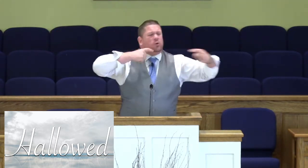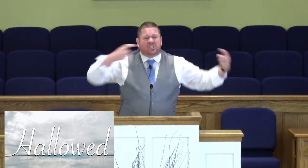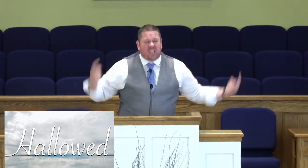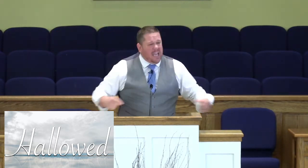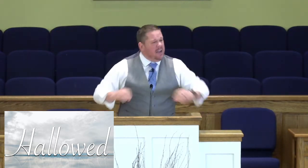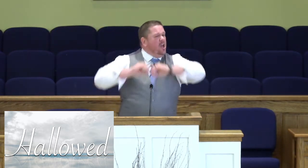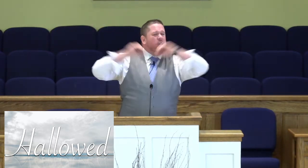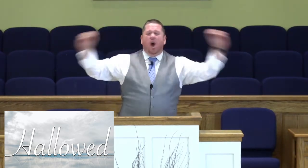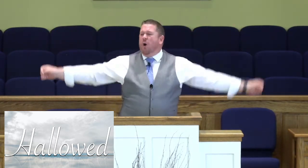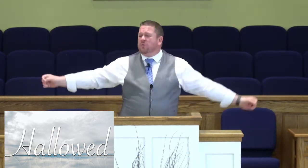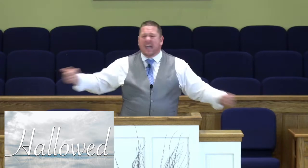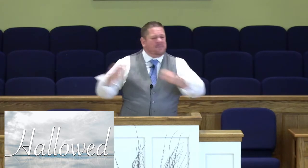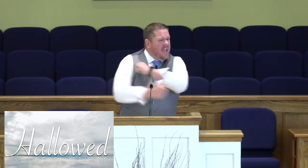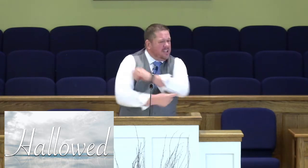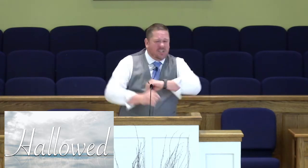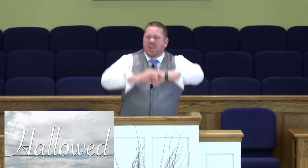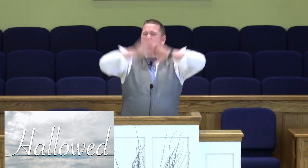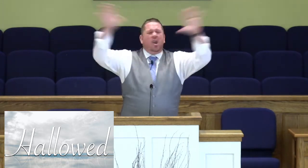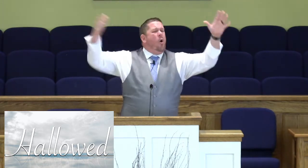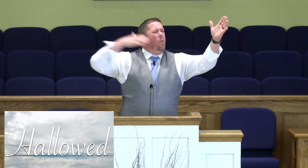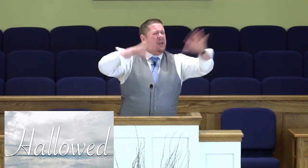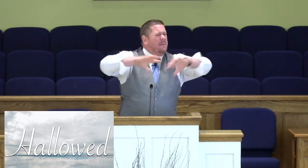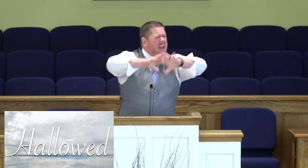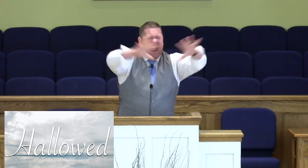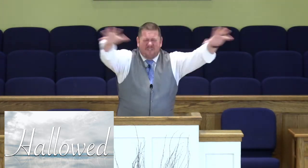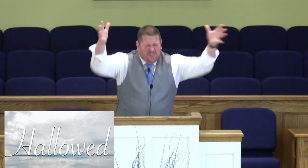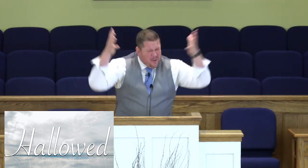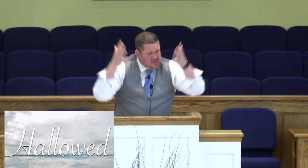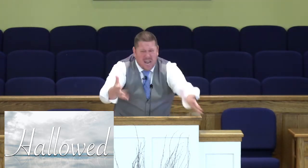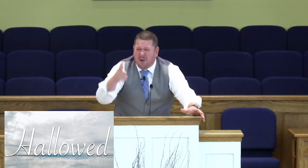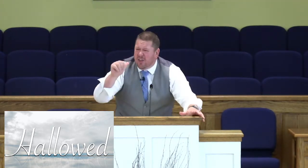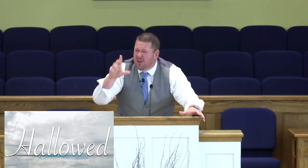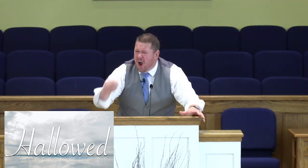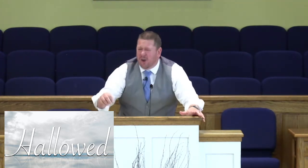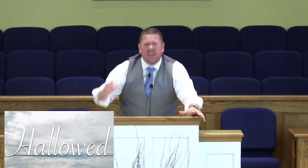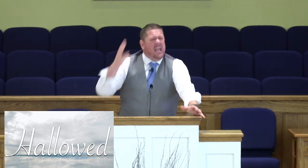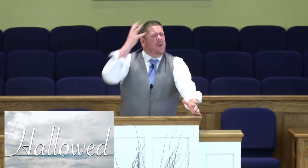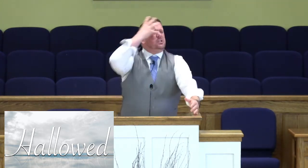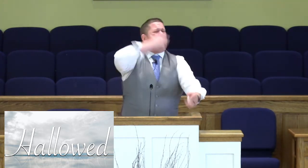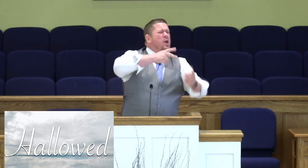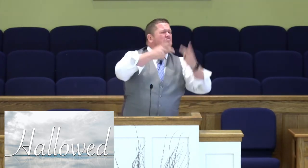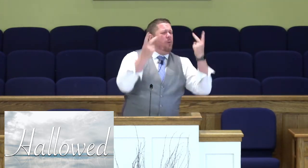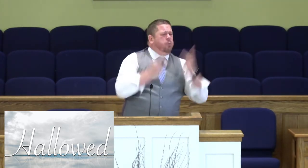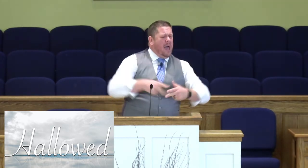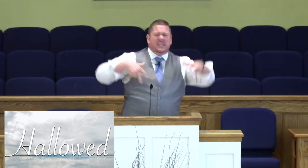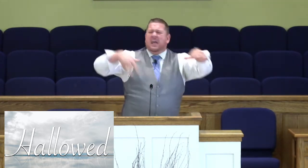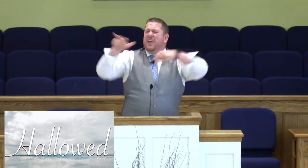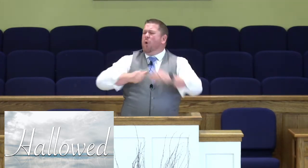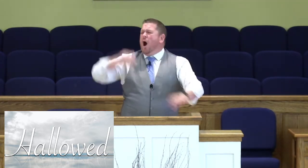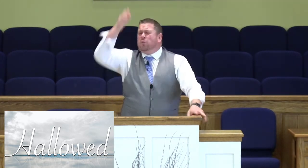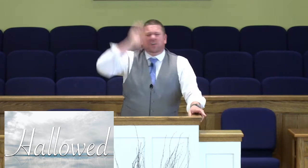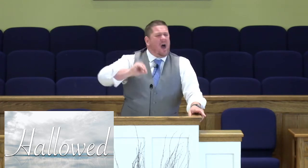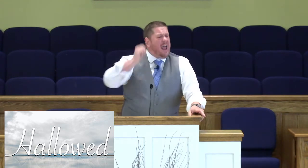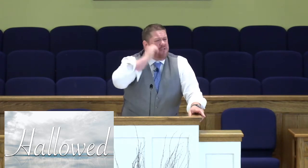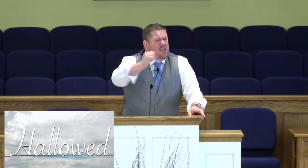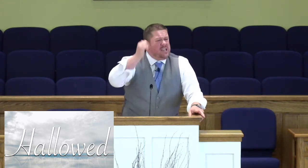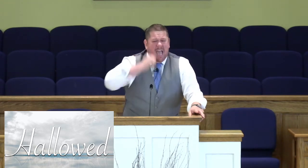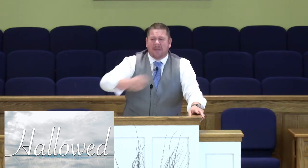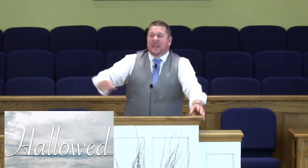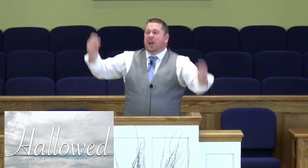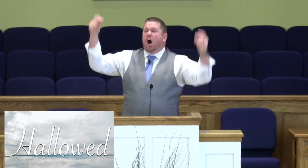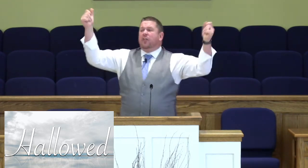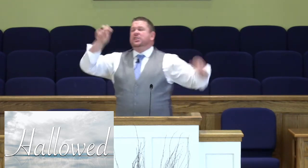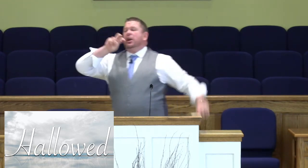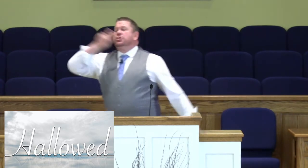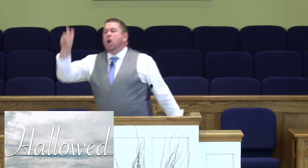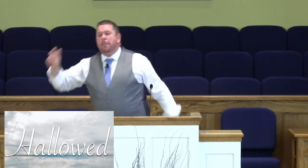No sin, no temptations, no wicked. I mean, everything was there in the garden. It was a beautiful place. They walked with God every day.